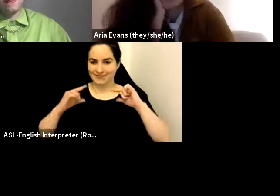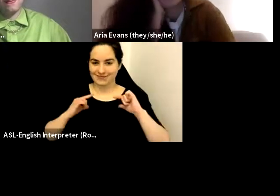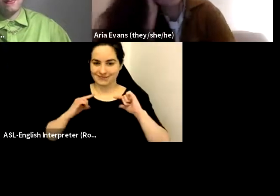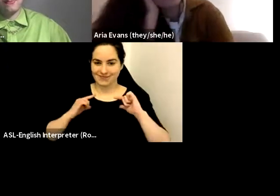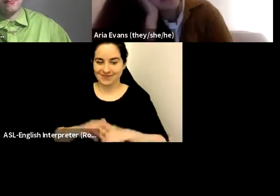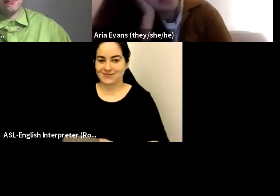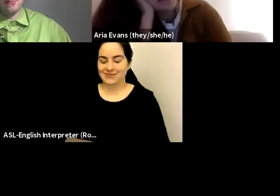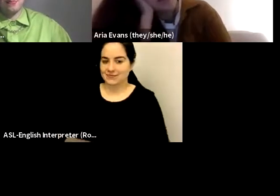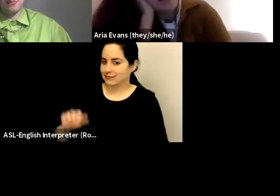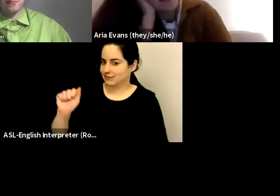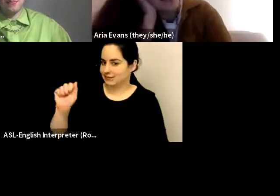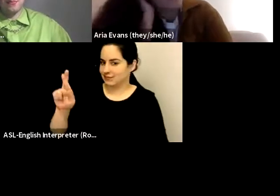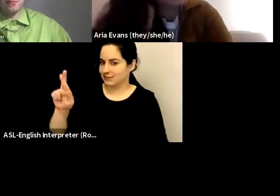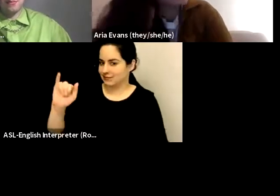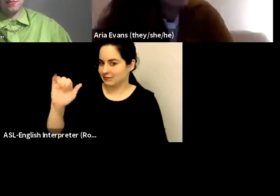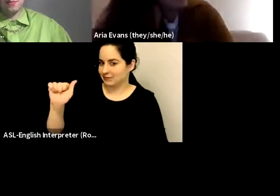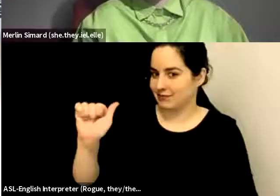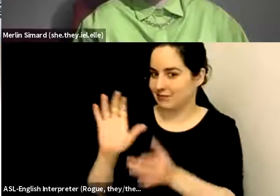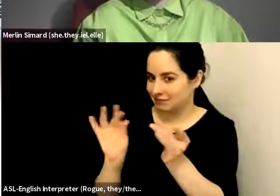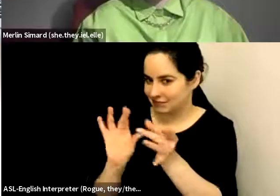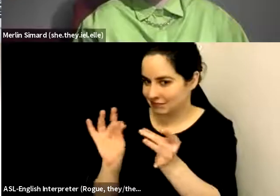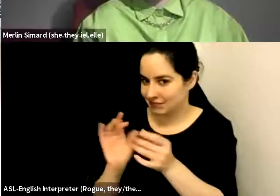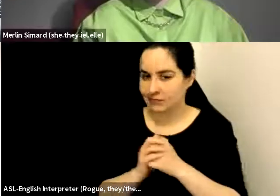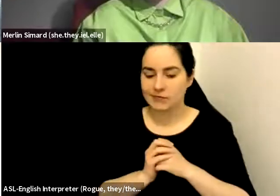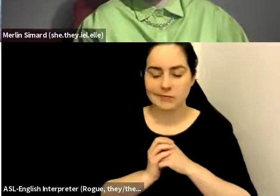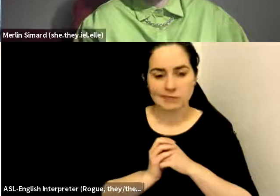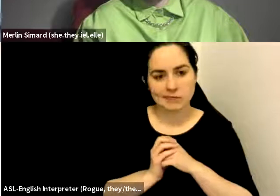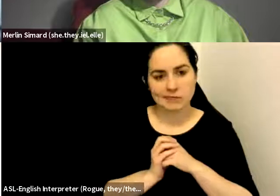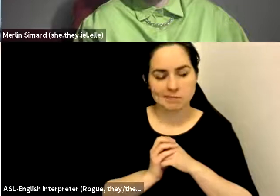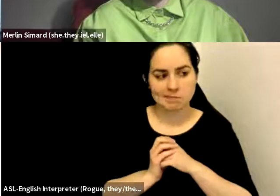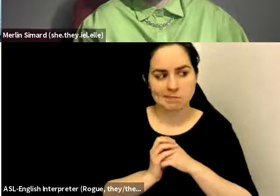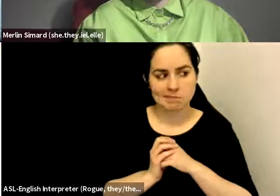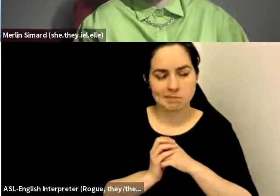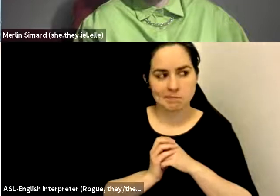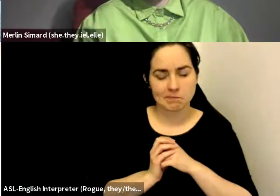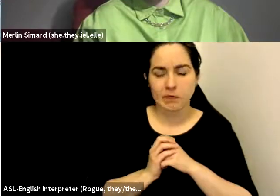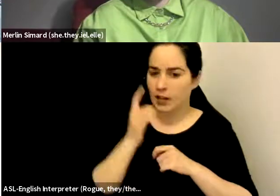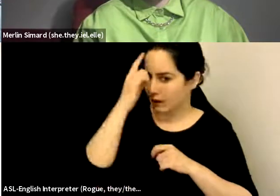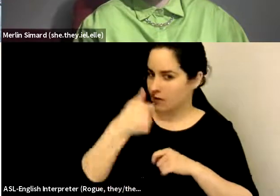Aria speaking. The things that I think the most about when